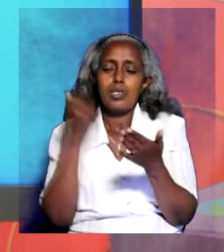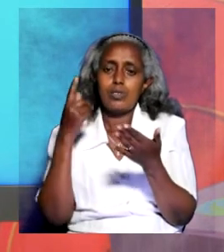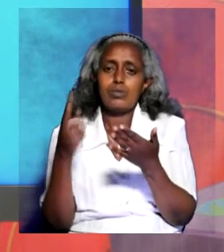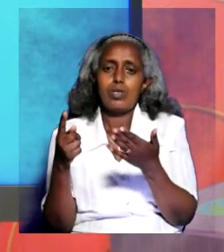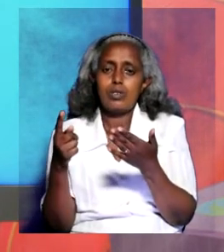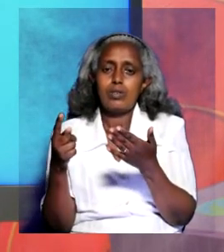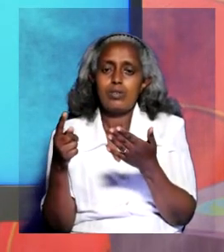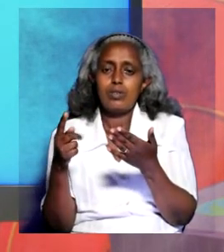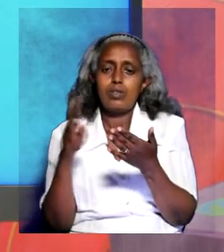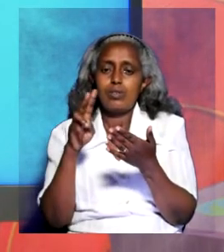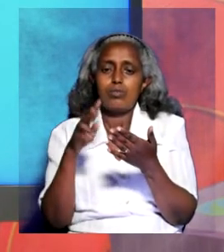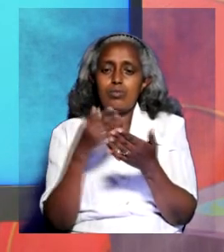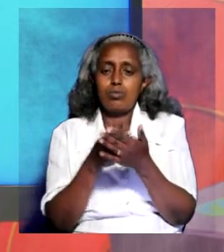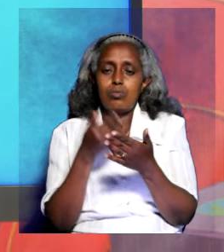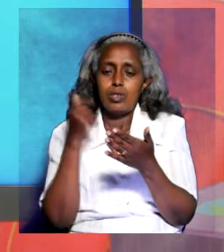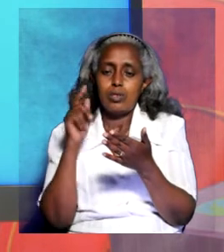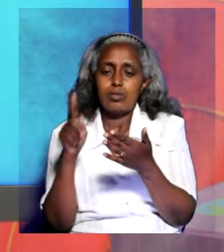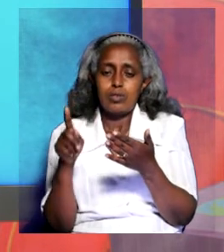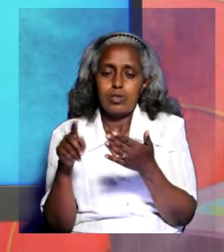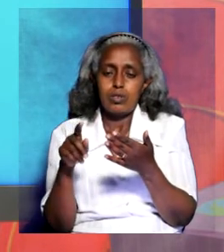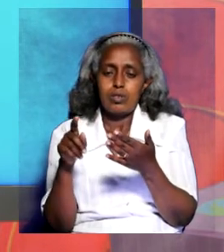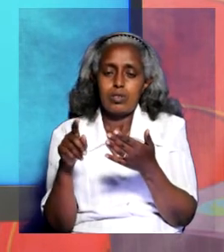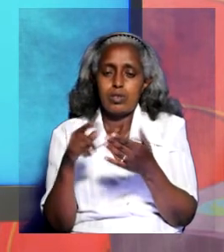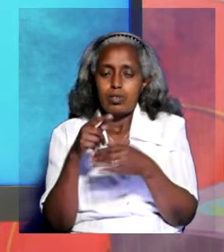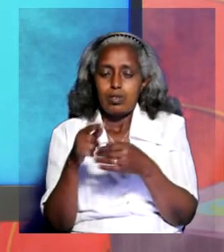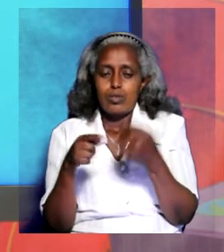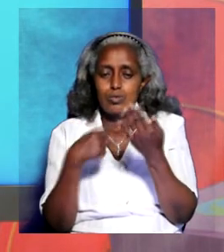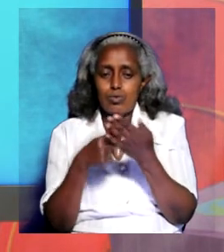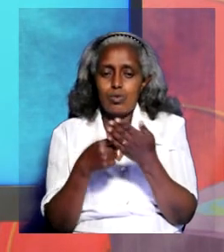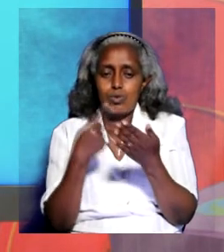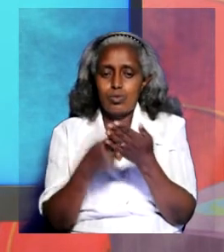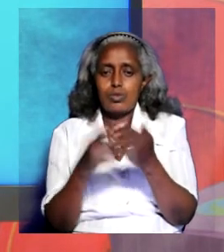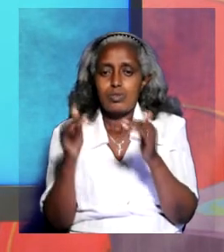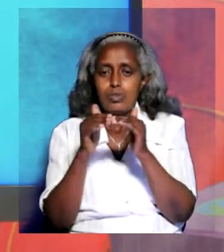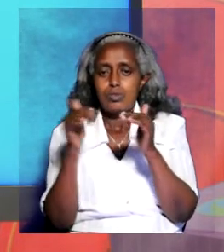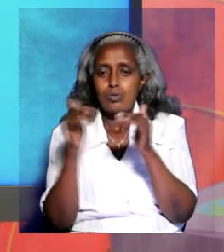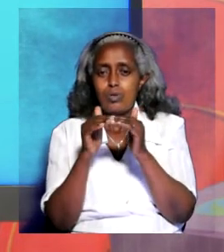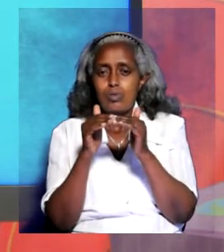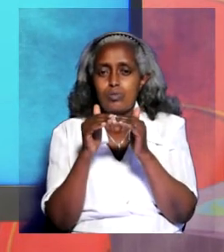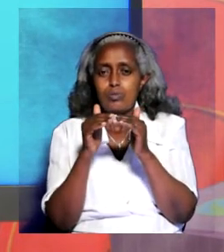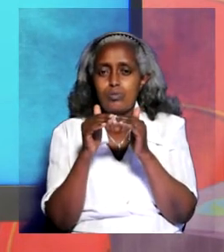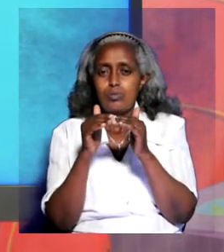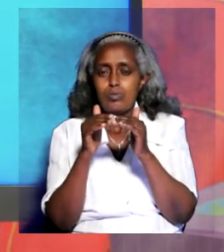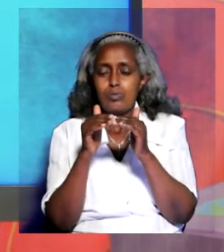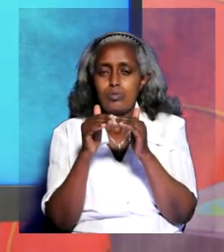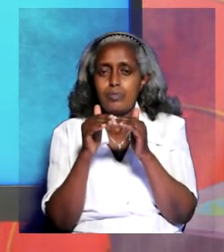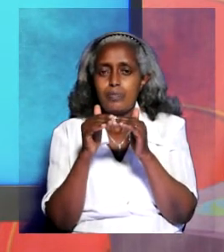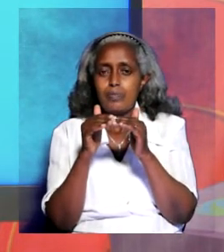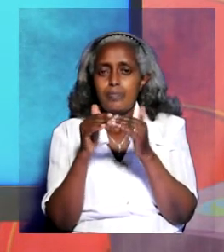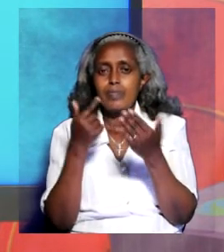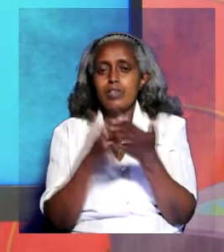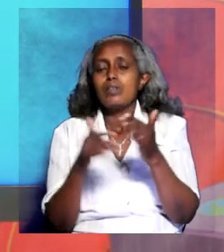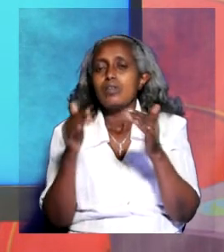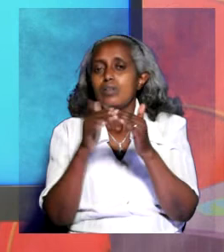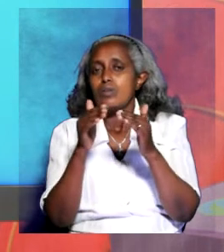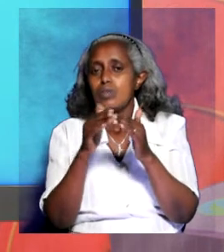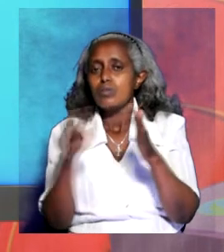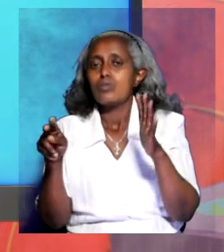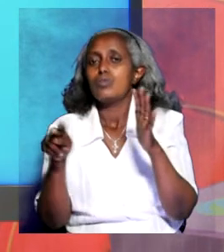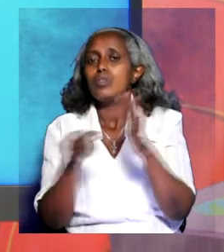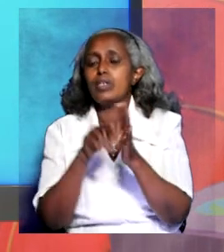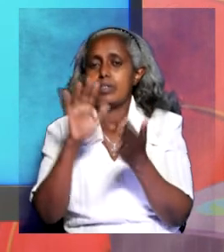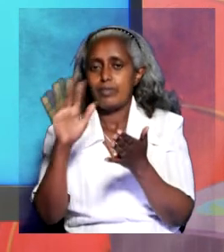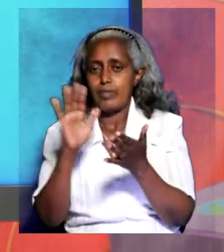1, 2 minus 1. So this is equal to, this is negative